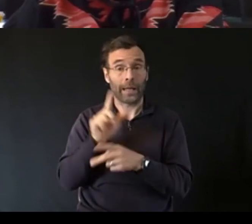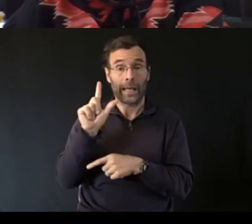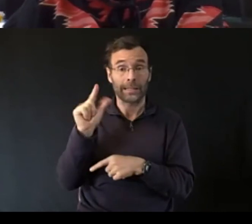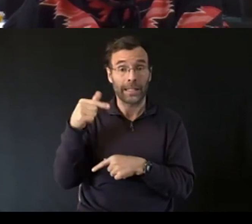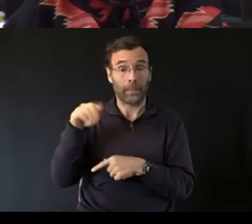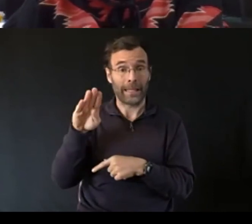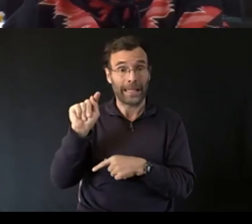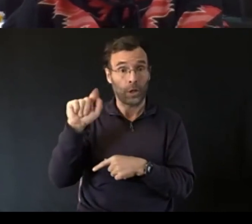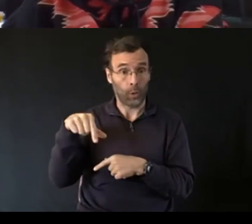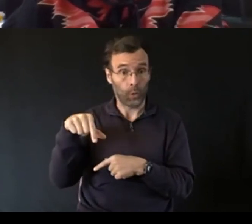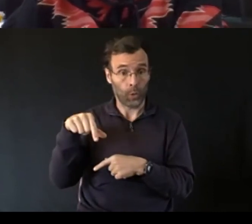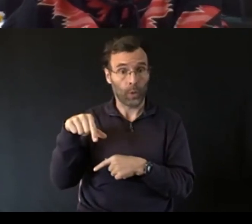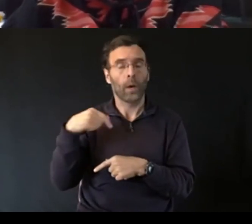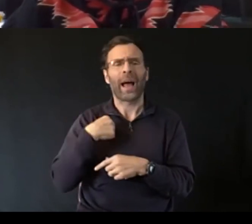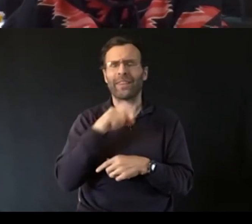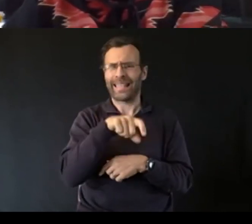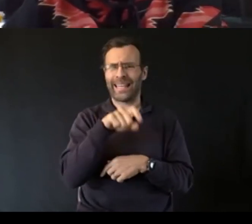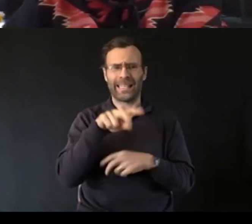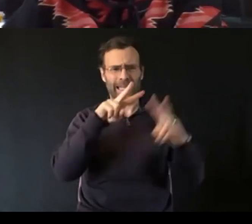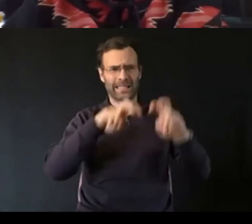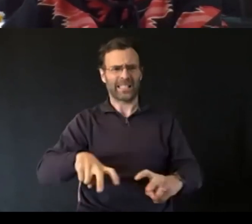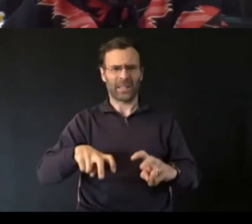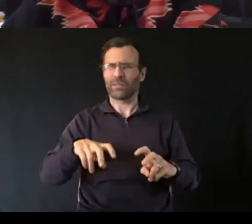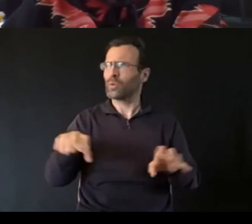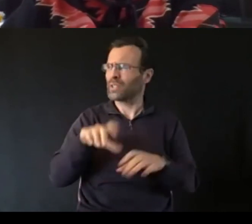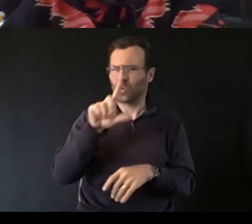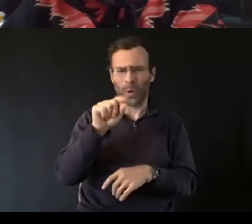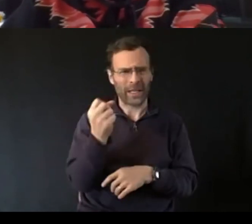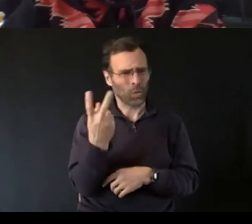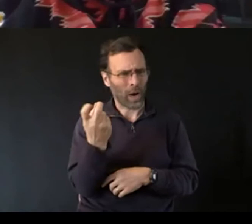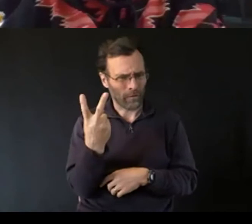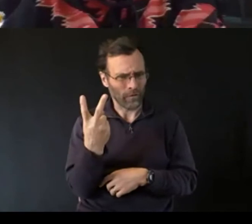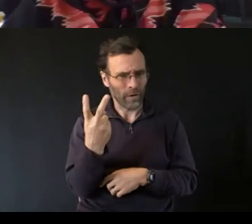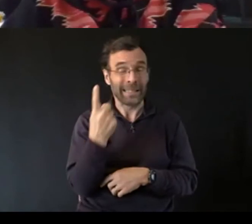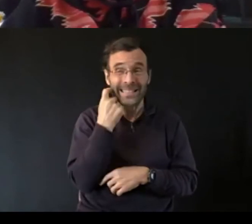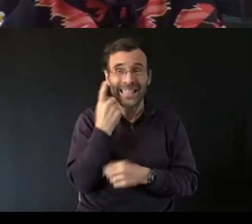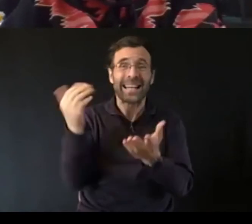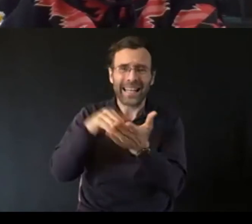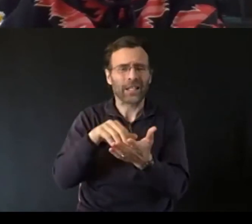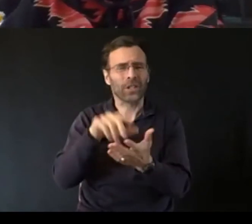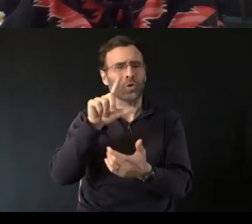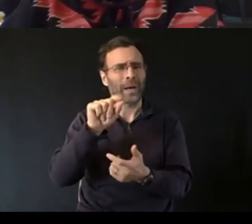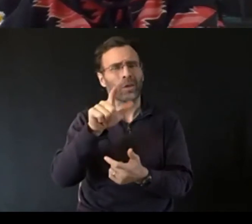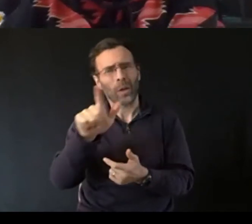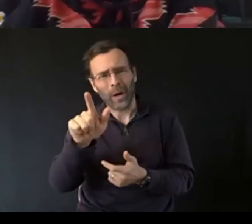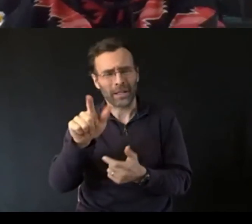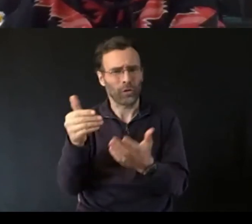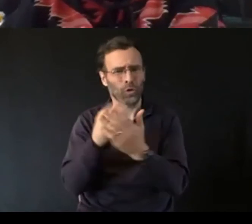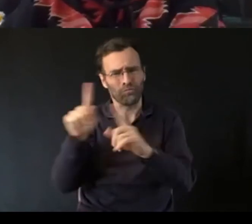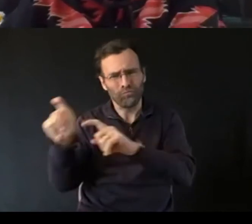There's a needs assessment that we did in Minnesota back in 2012, and we just repeated it in 2021. So we have some new